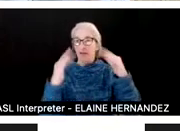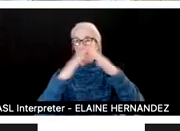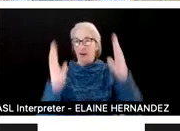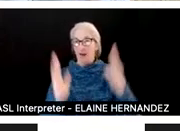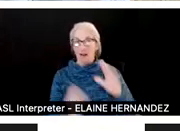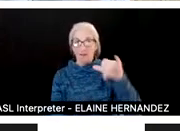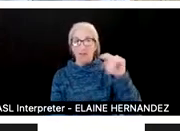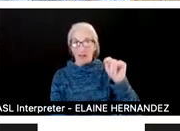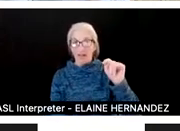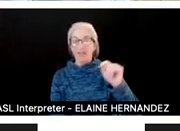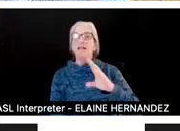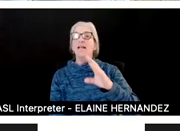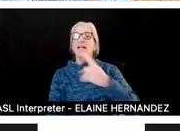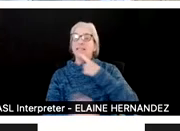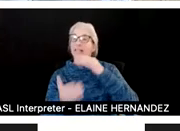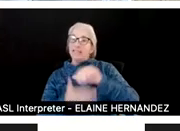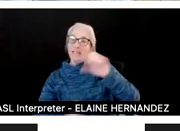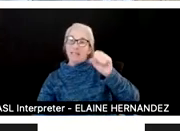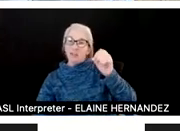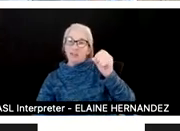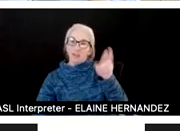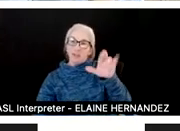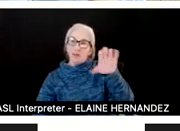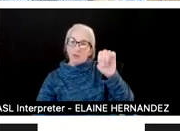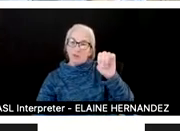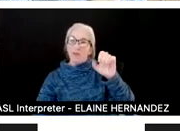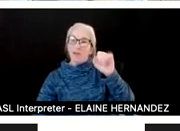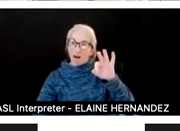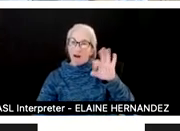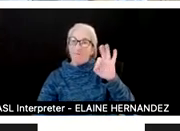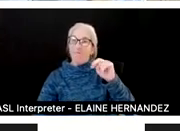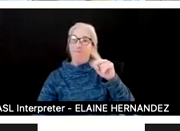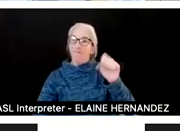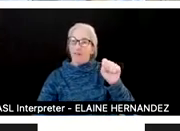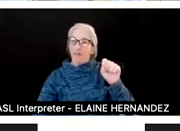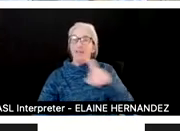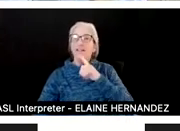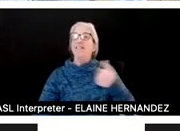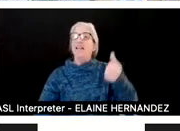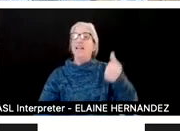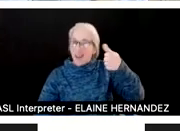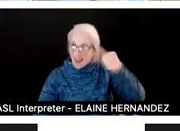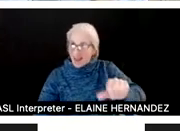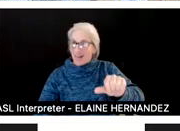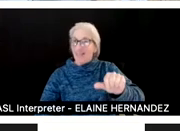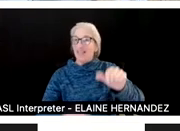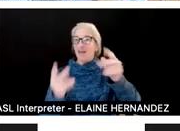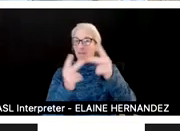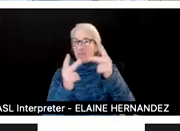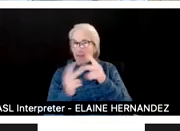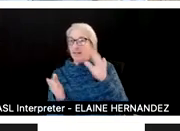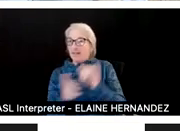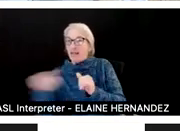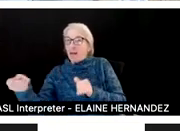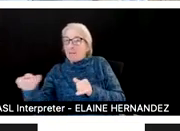of funds as any source that's is paid on behalf of a renter or a buyer